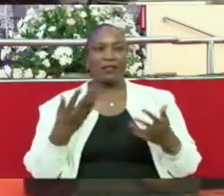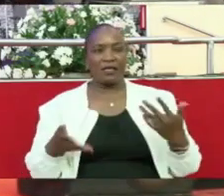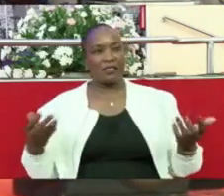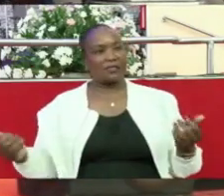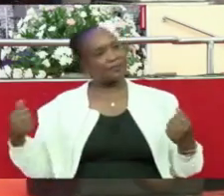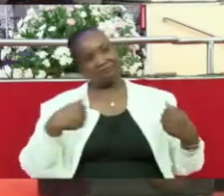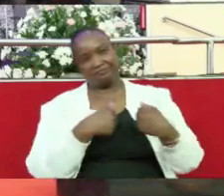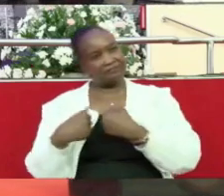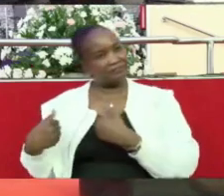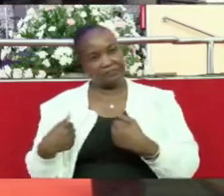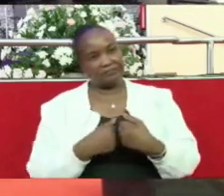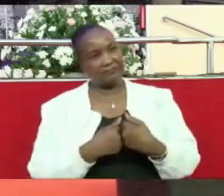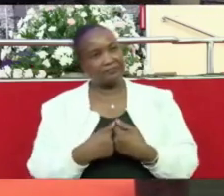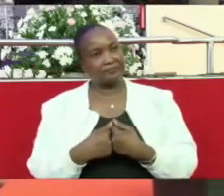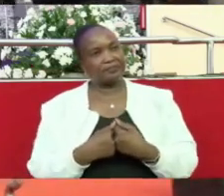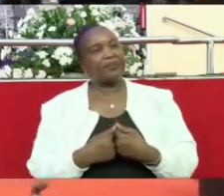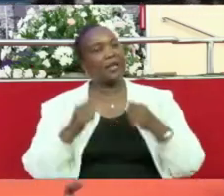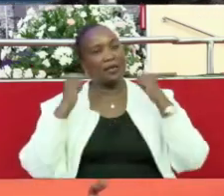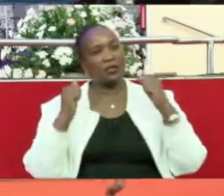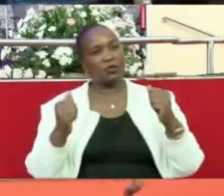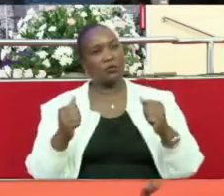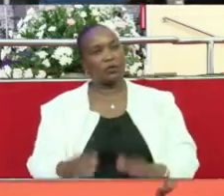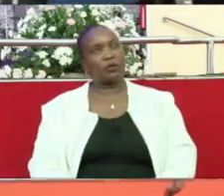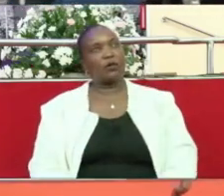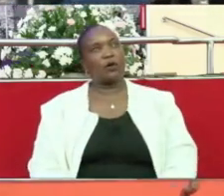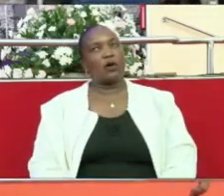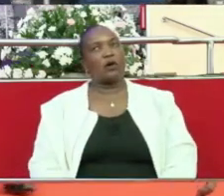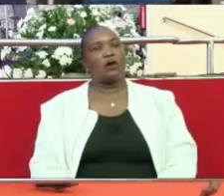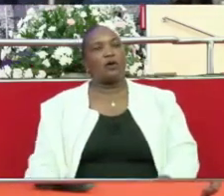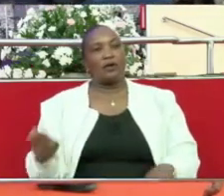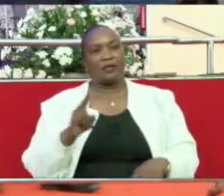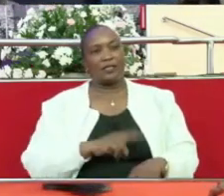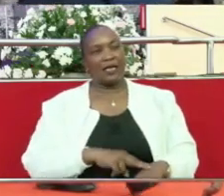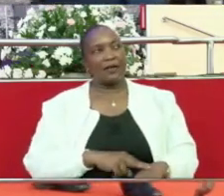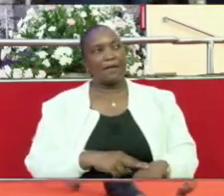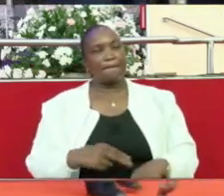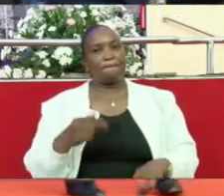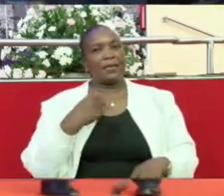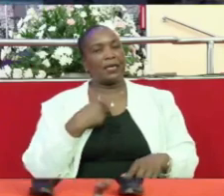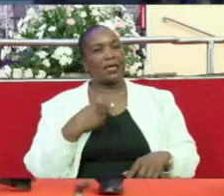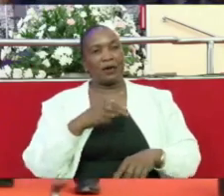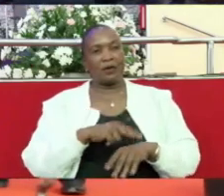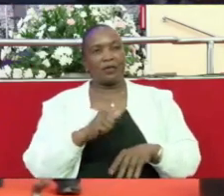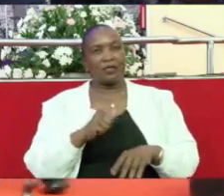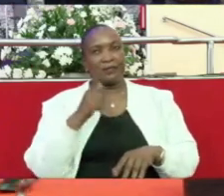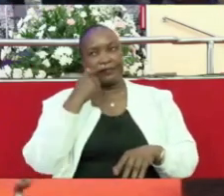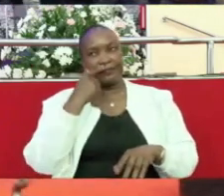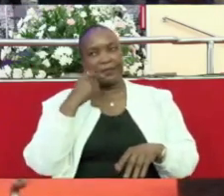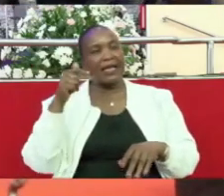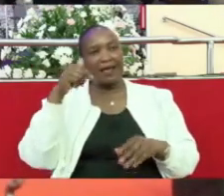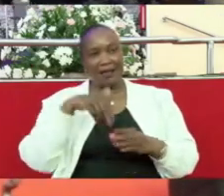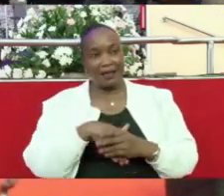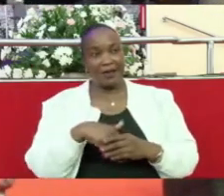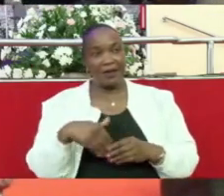Because I remember that day when we were called in to be told of the new changes. Because there was a letter for their